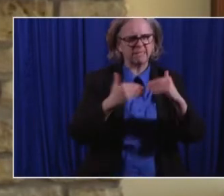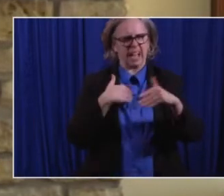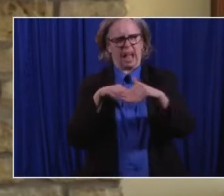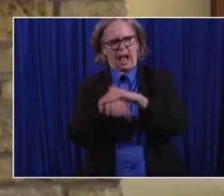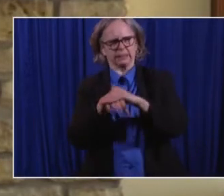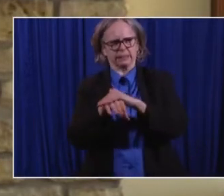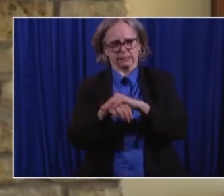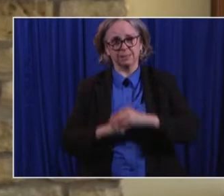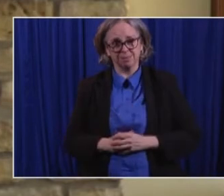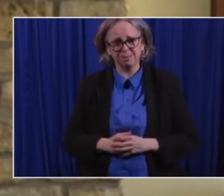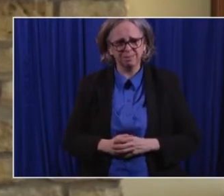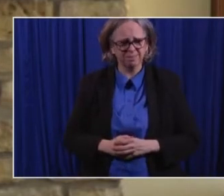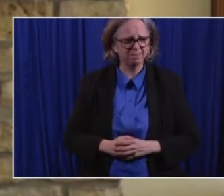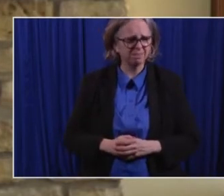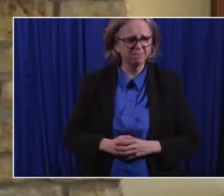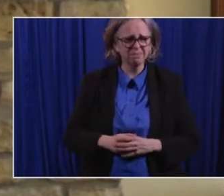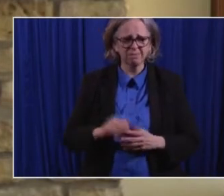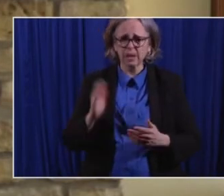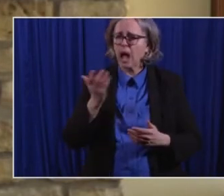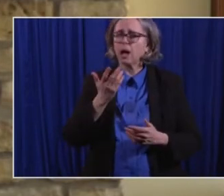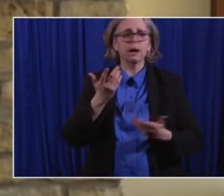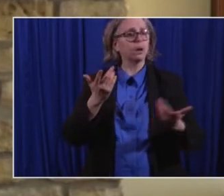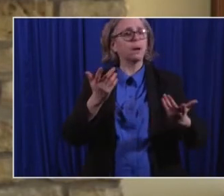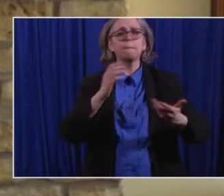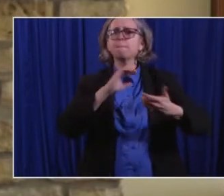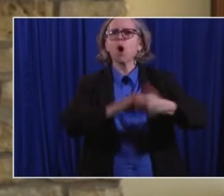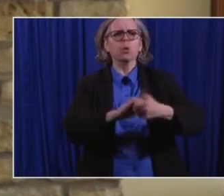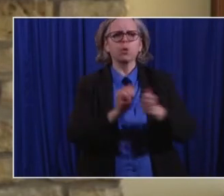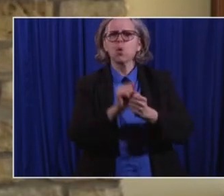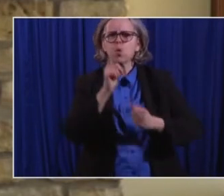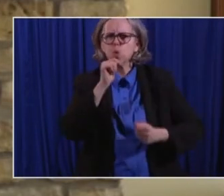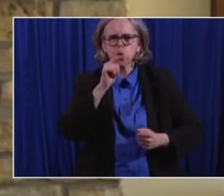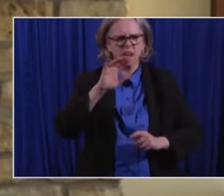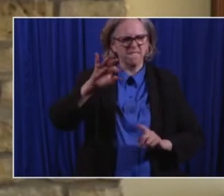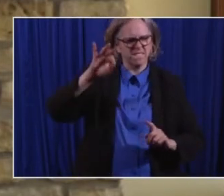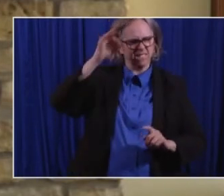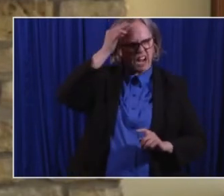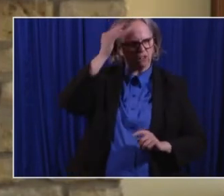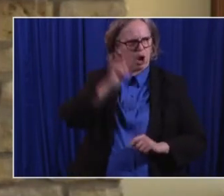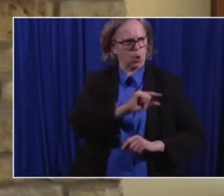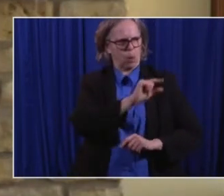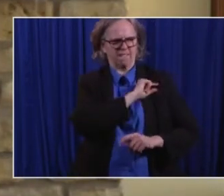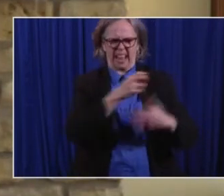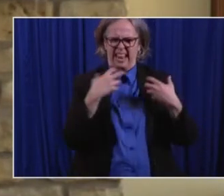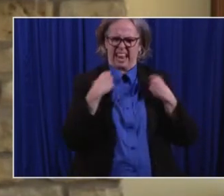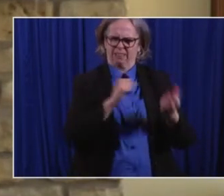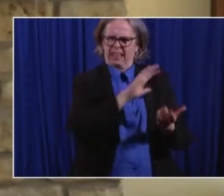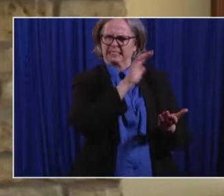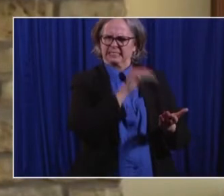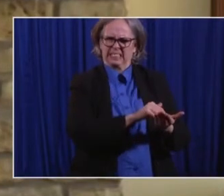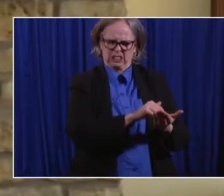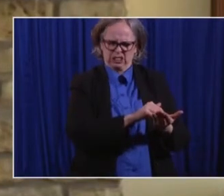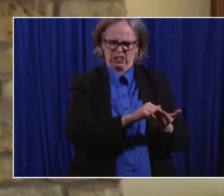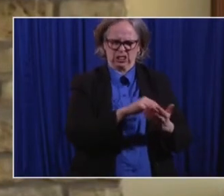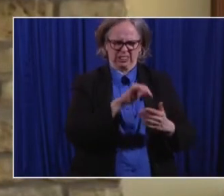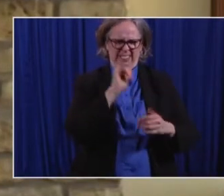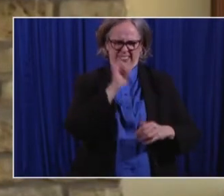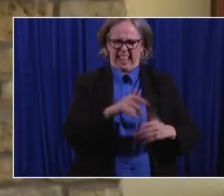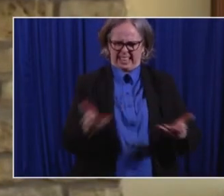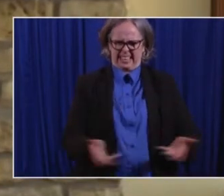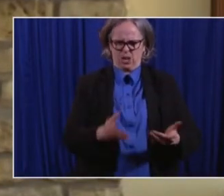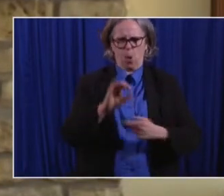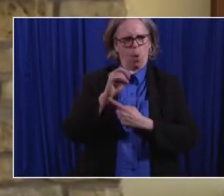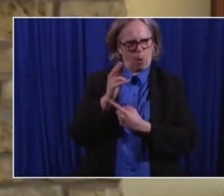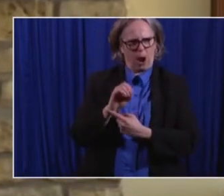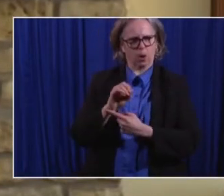federally qualified health centers in Ohio to make COVID-19 vaccines more easily accessible to underserved, at-risk, and minority